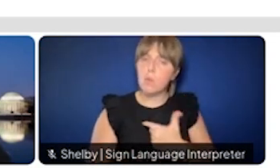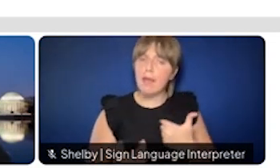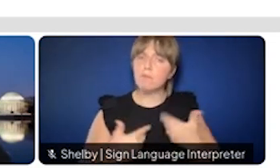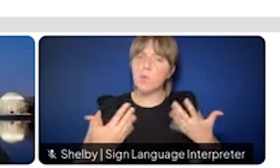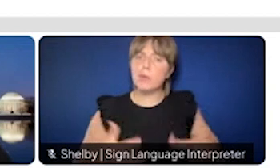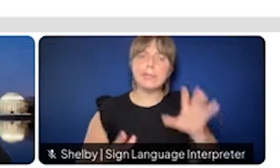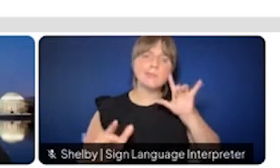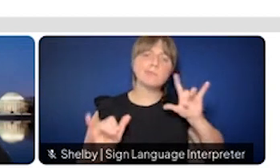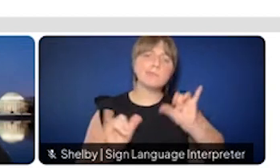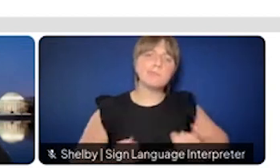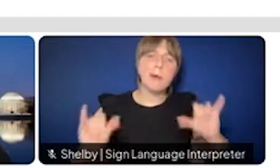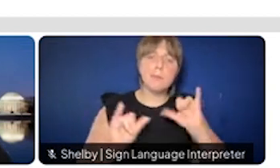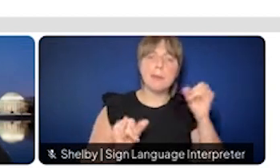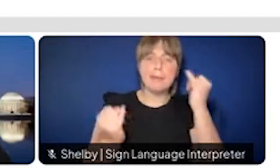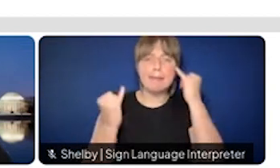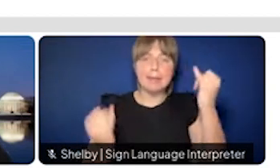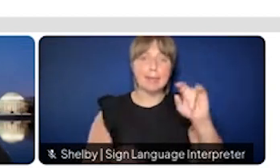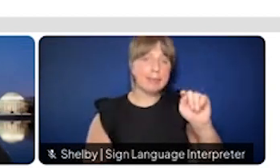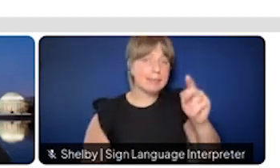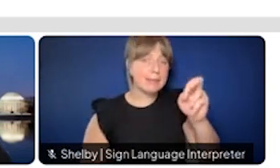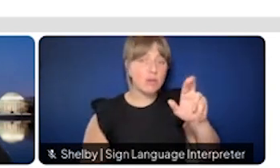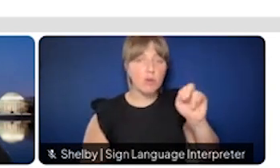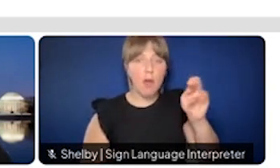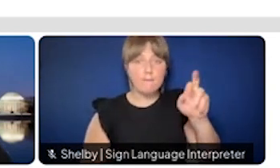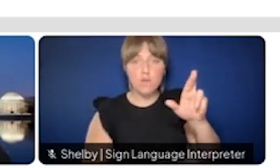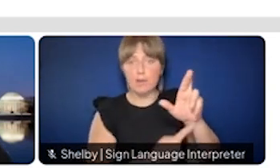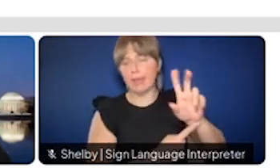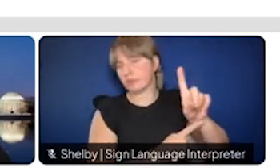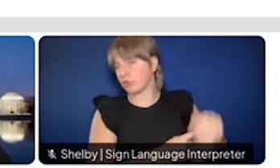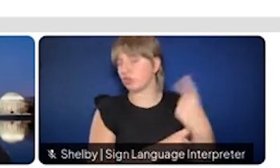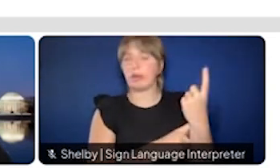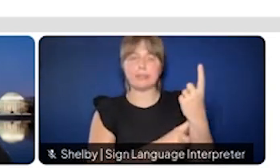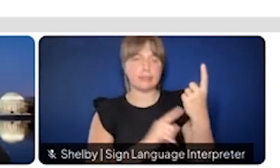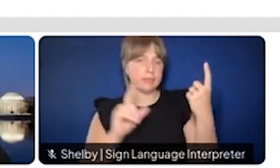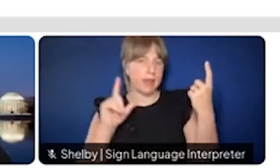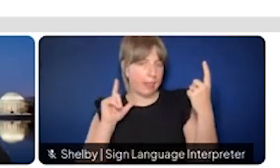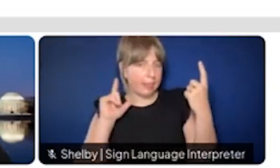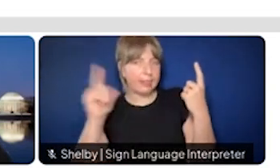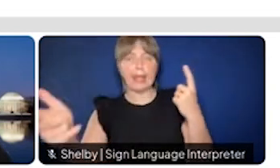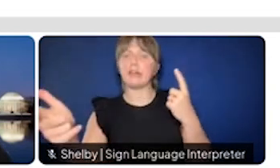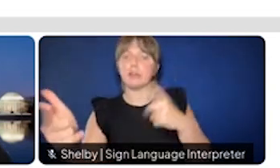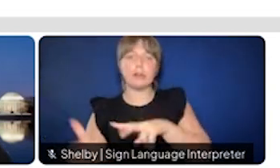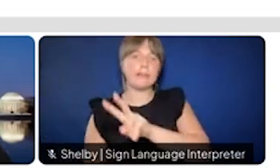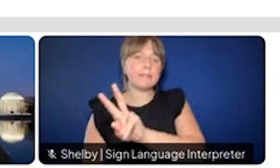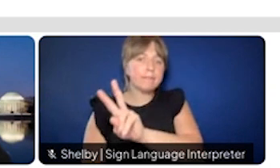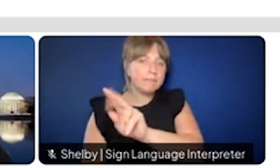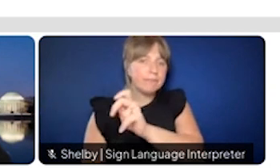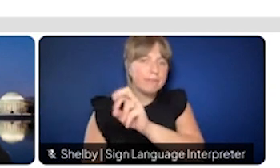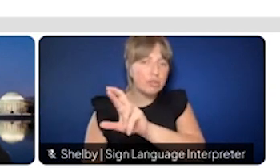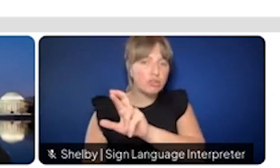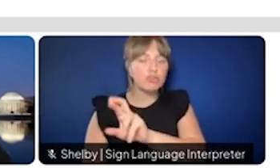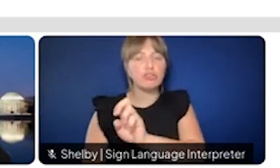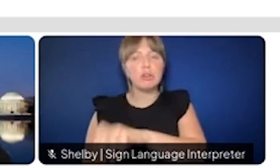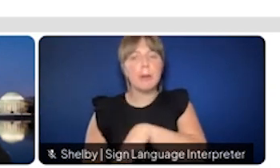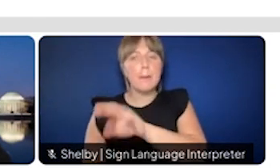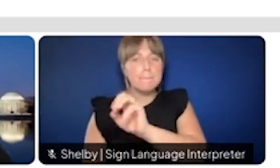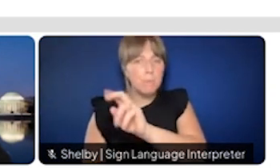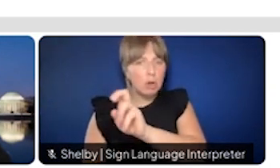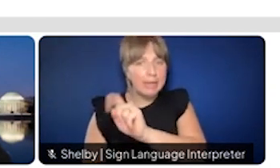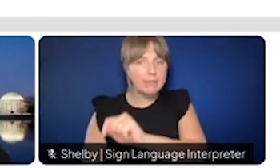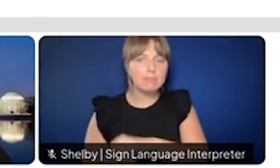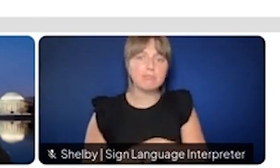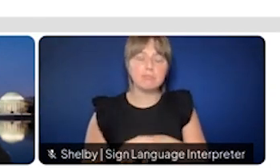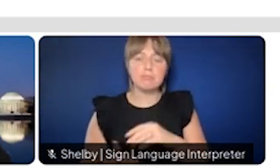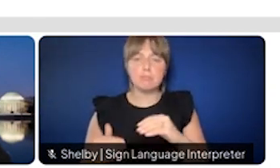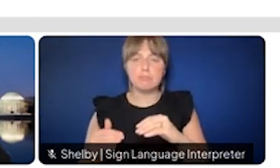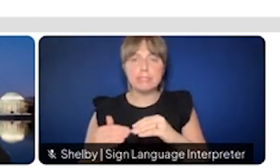that tender offers are exclusively utilized by the later part of the venture market, companies in Series D, Series E,